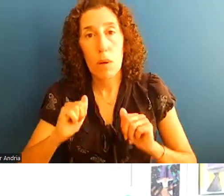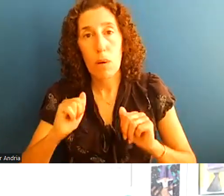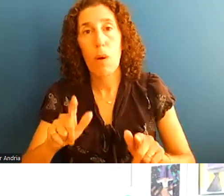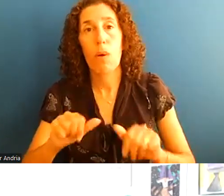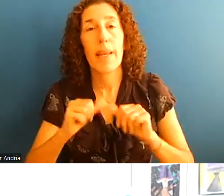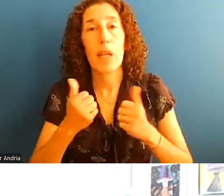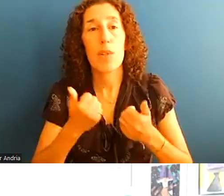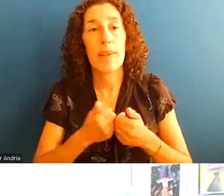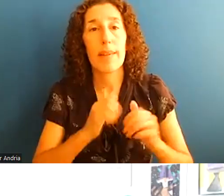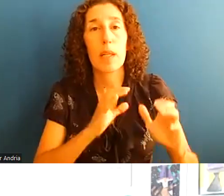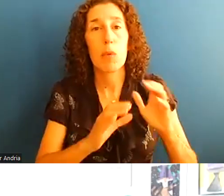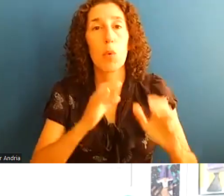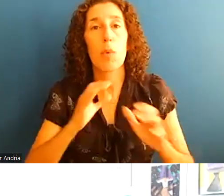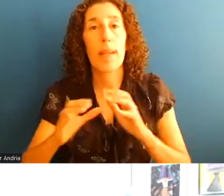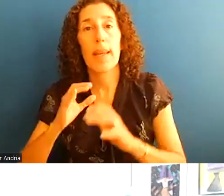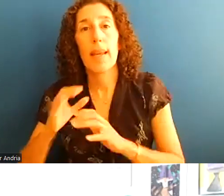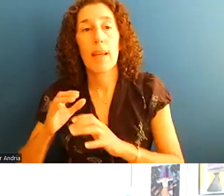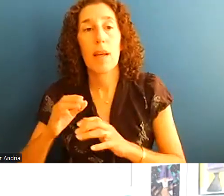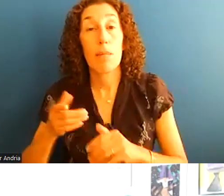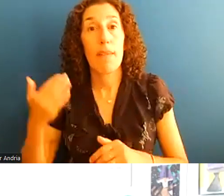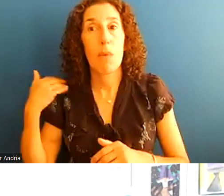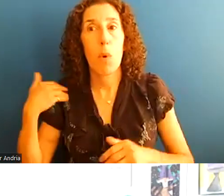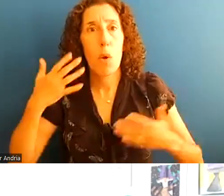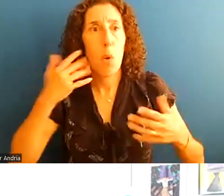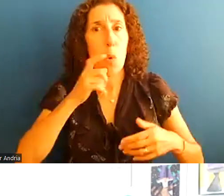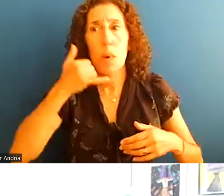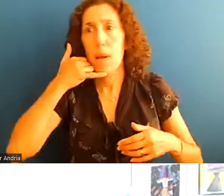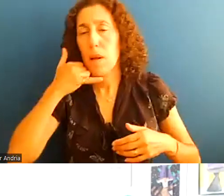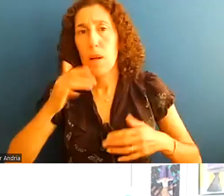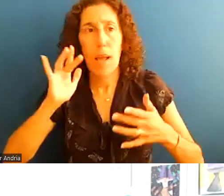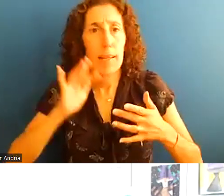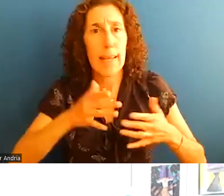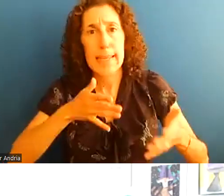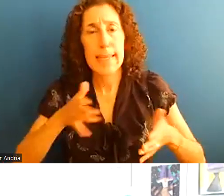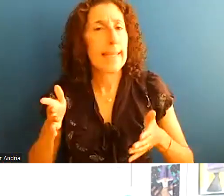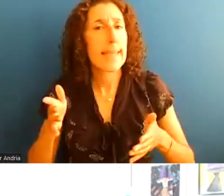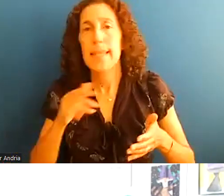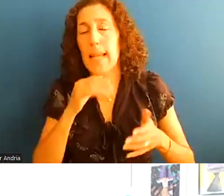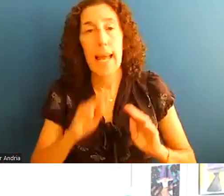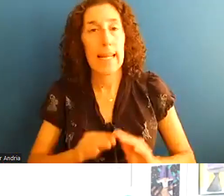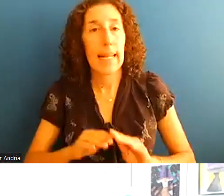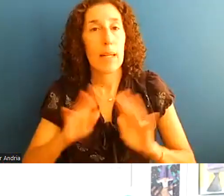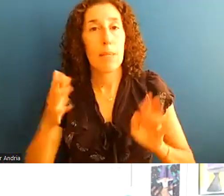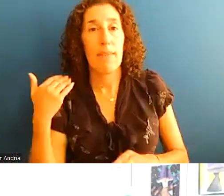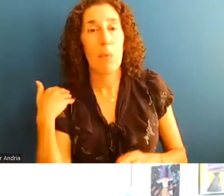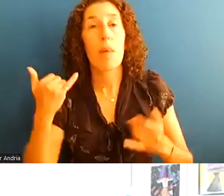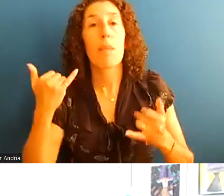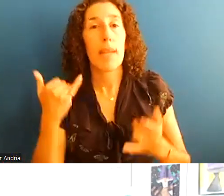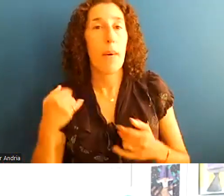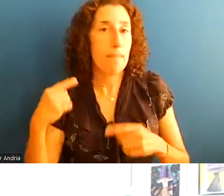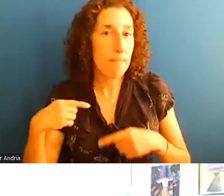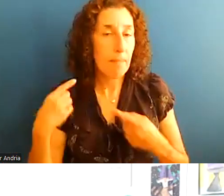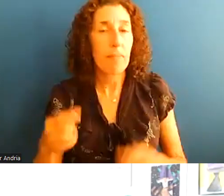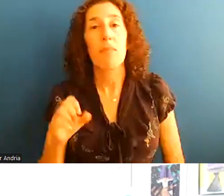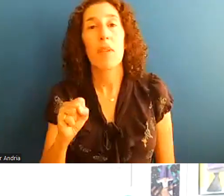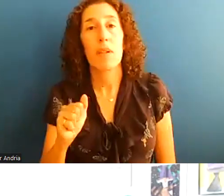At first, it was all over the place. You didn't know who to contact. You didn't know what to do or which direction to go to. But since having the SART meeting